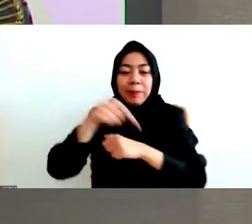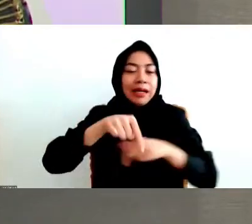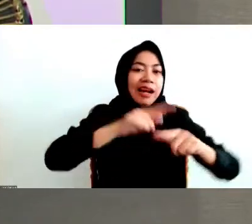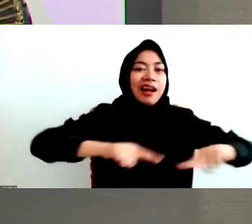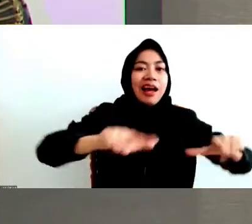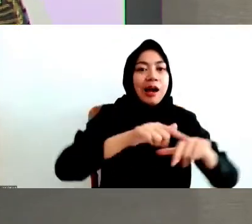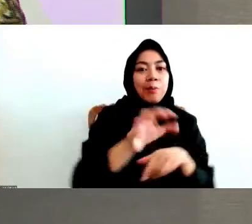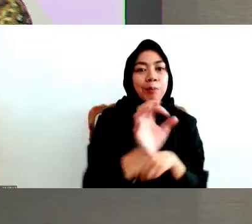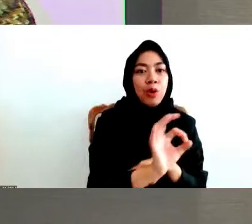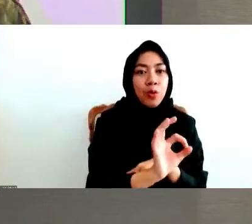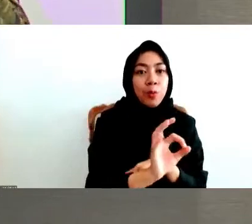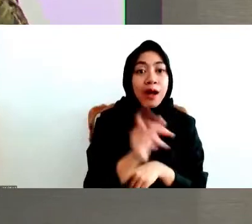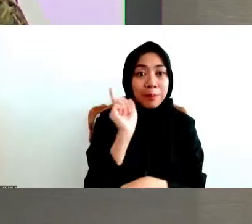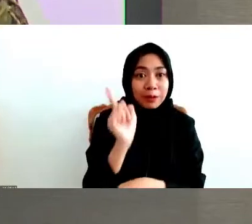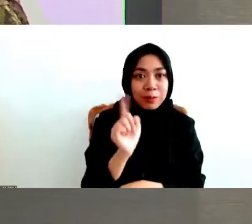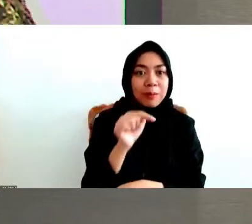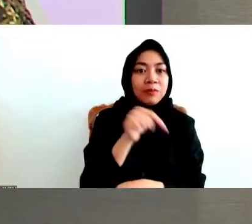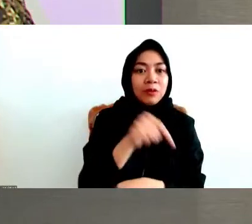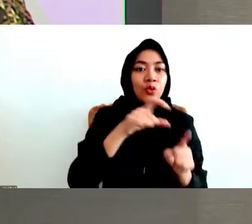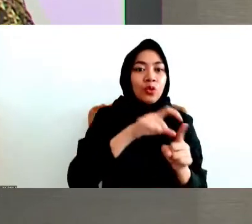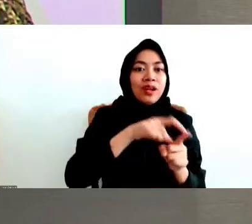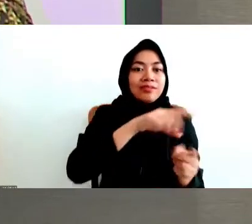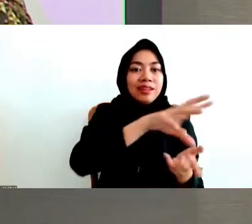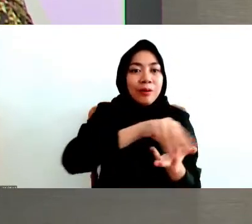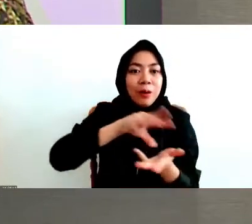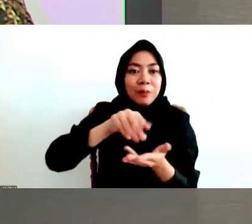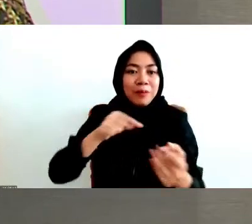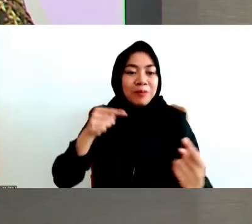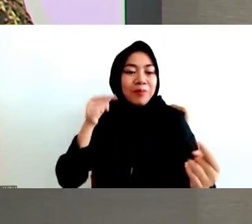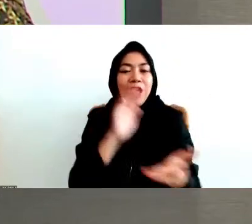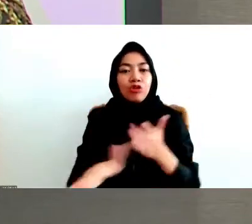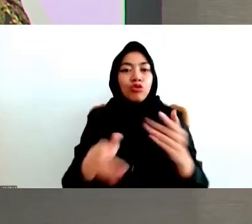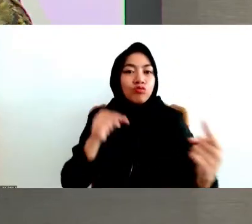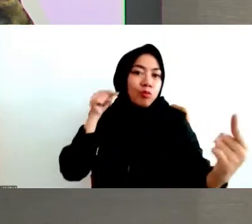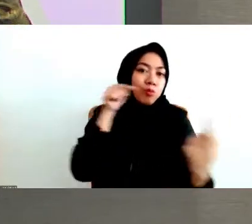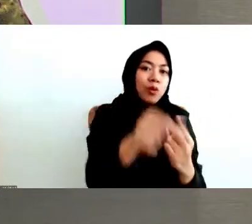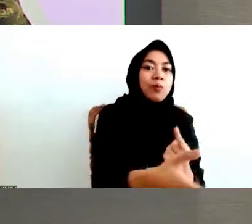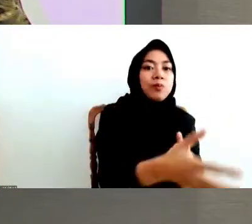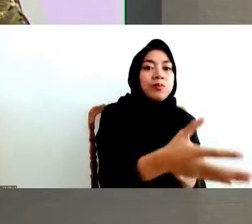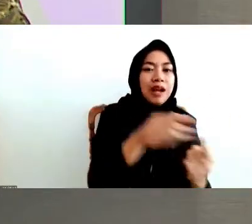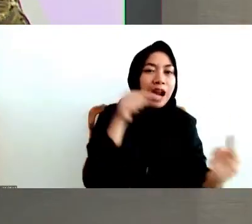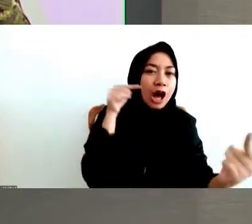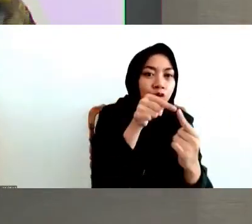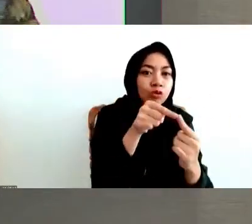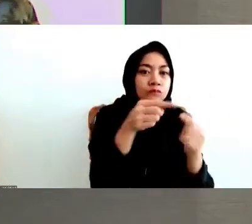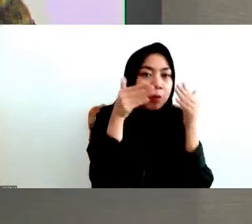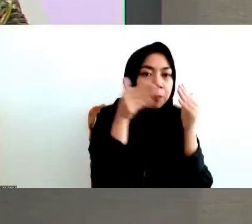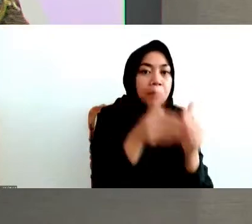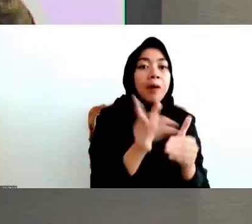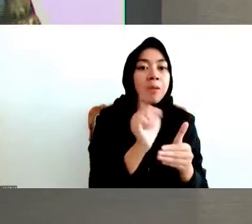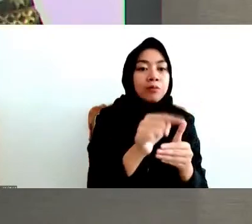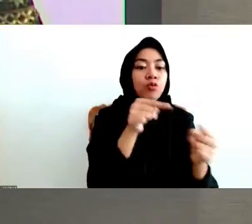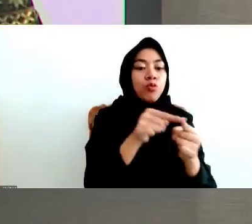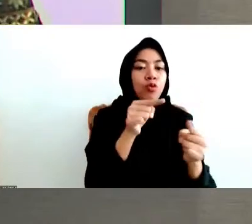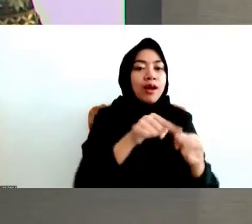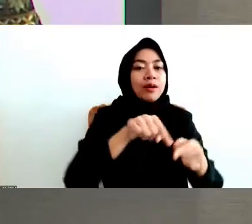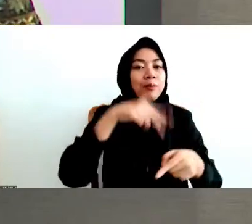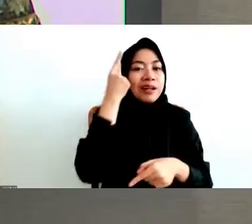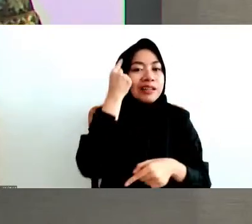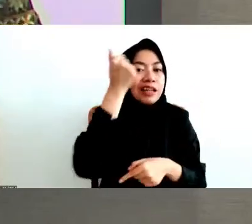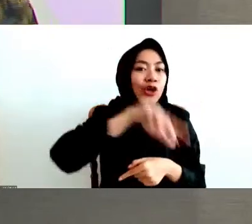targeting data. That's more actually for the purpose for the family planning programs, the